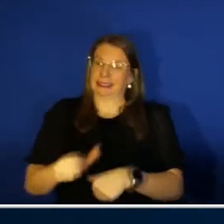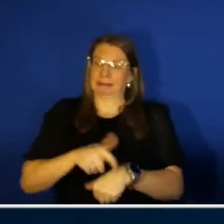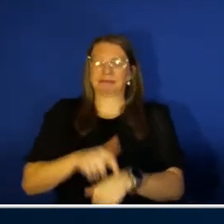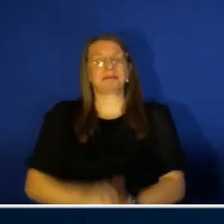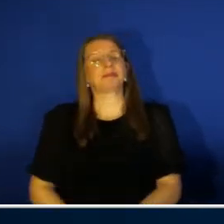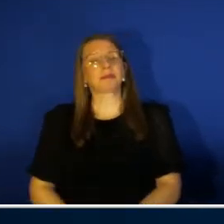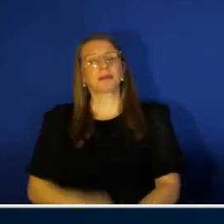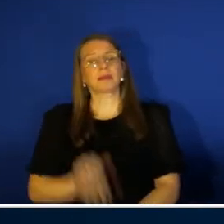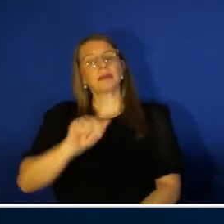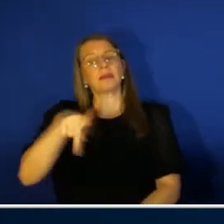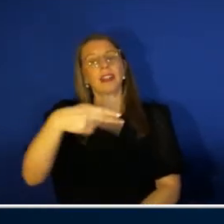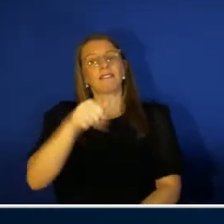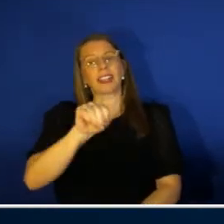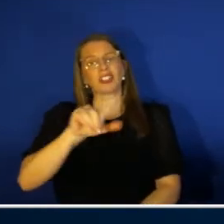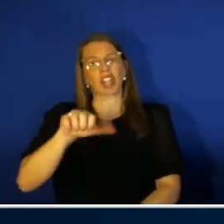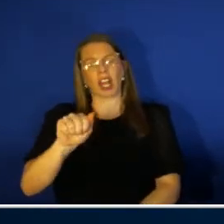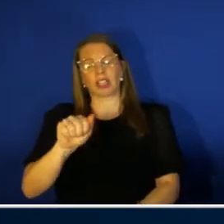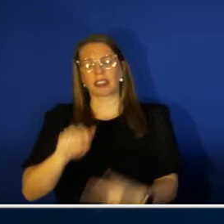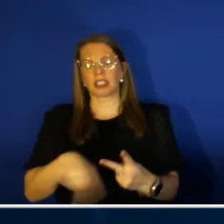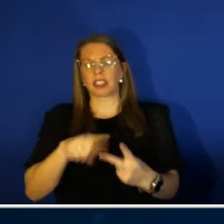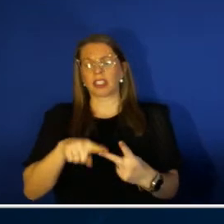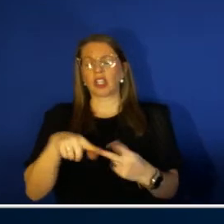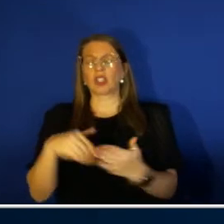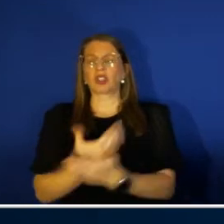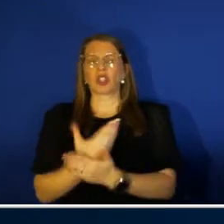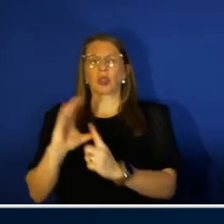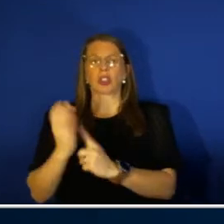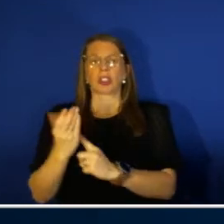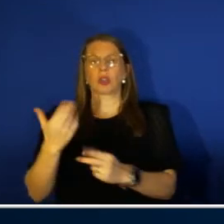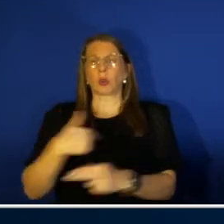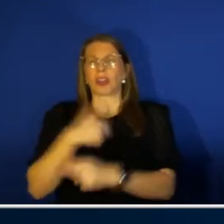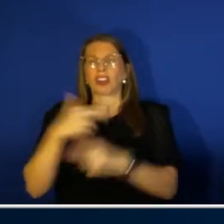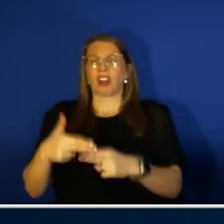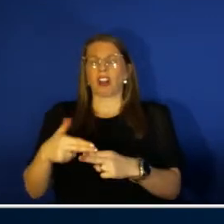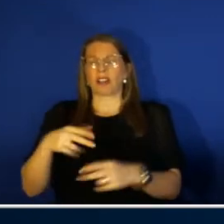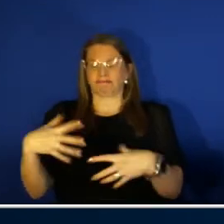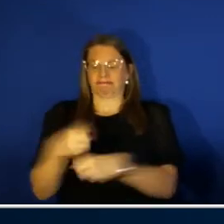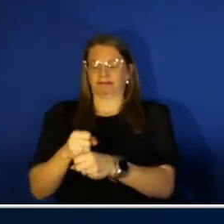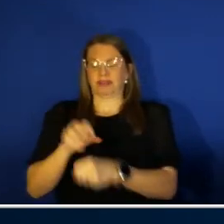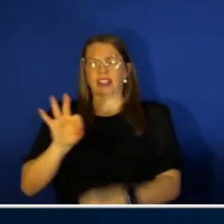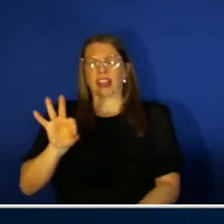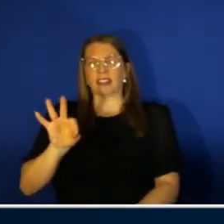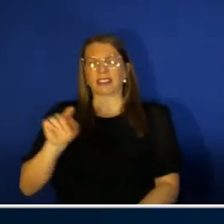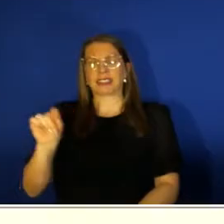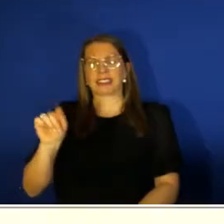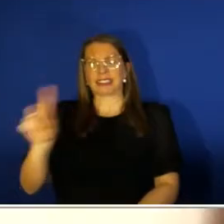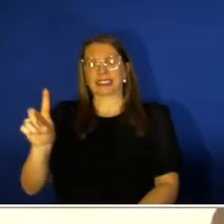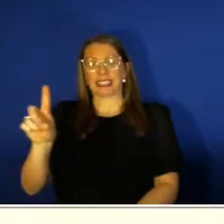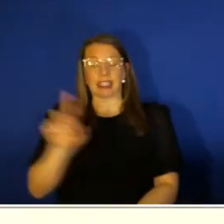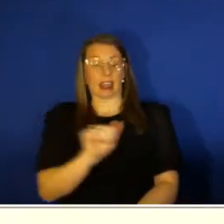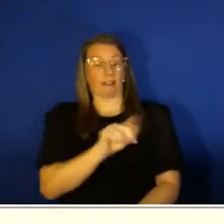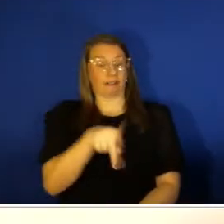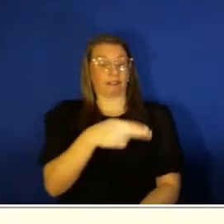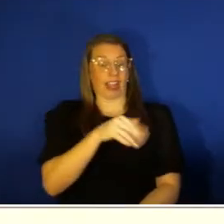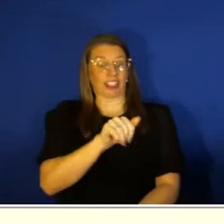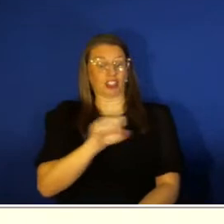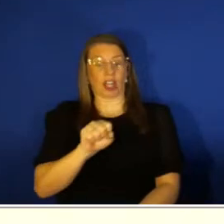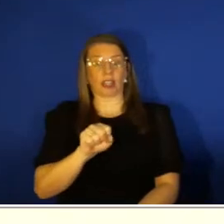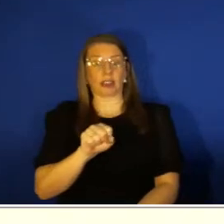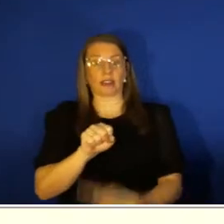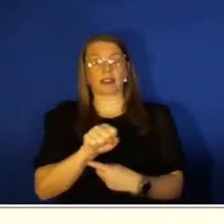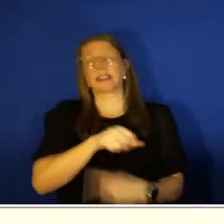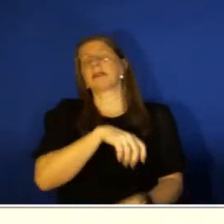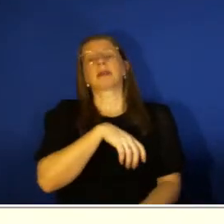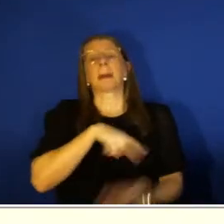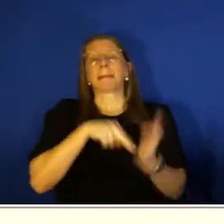aphasia and this new condition that we're going to call FTD? Yeah, so aphasia is a language